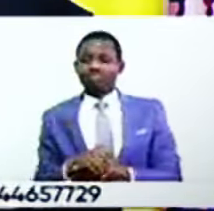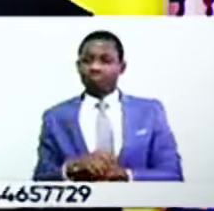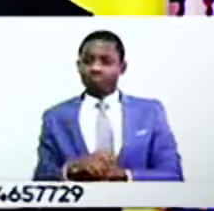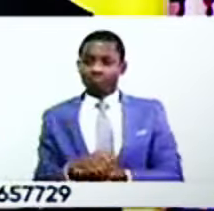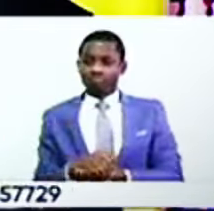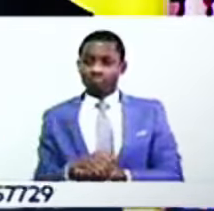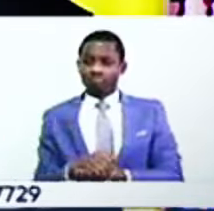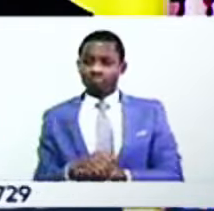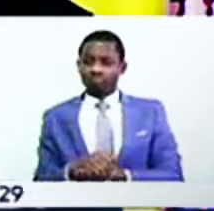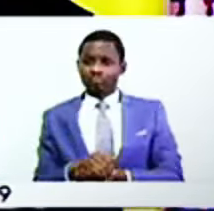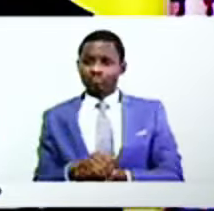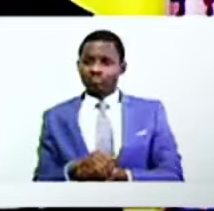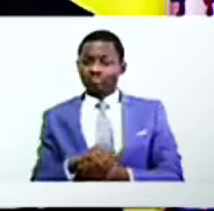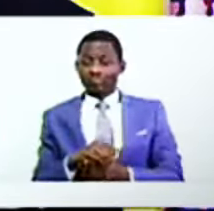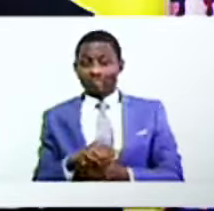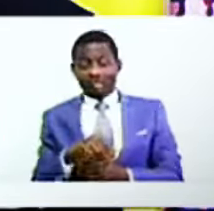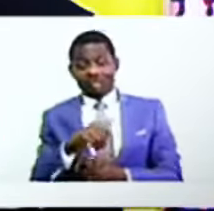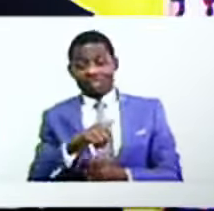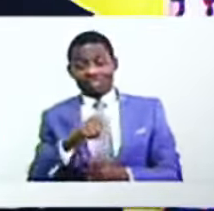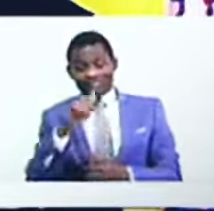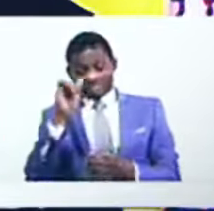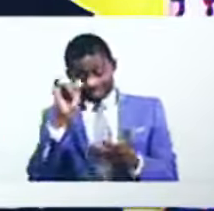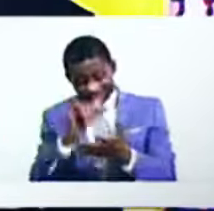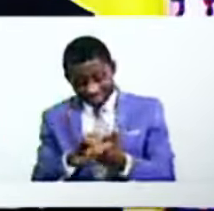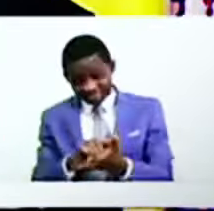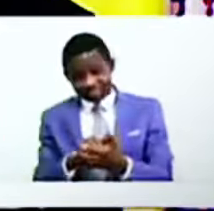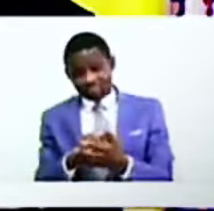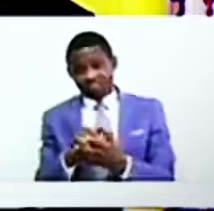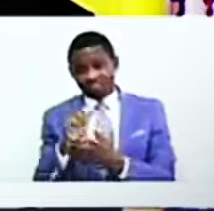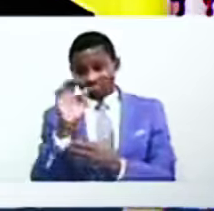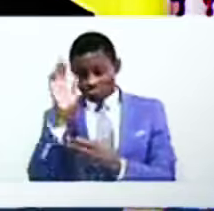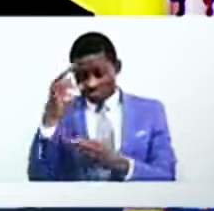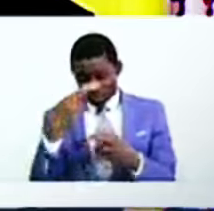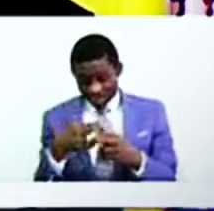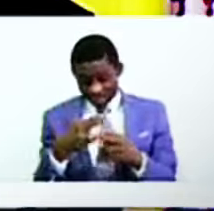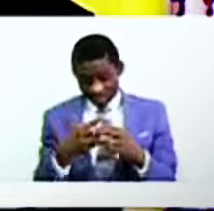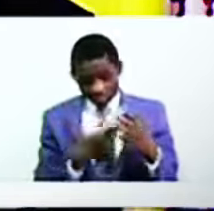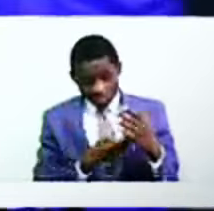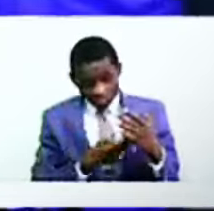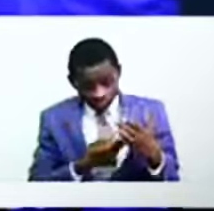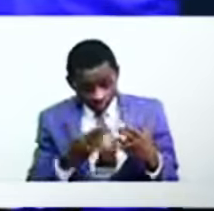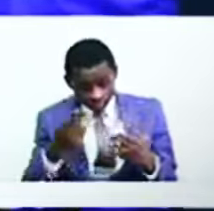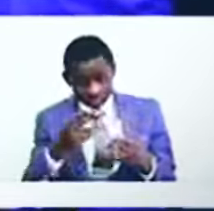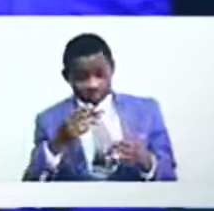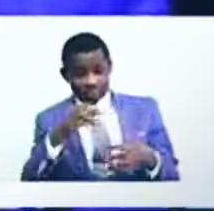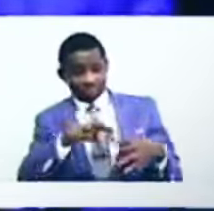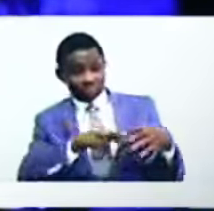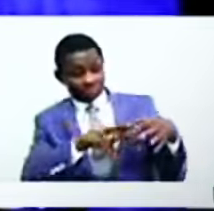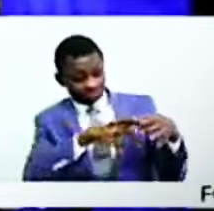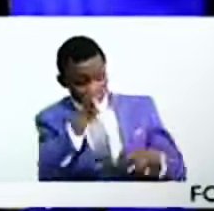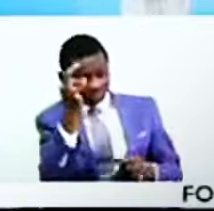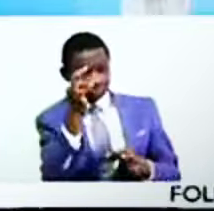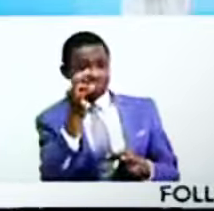you know. He is the Holy Spirit. Oh no, any home control. There could be mighty men.